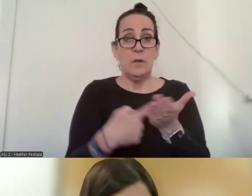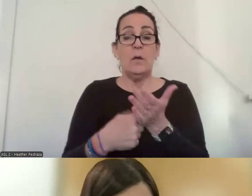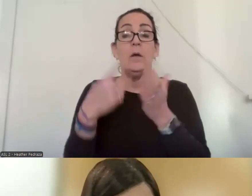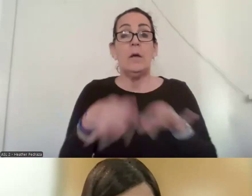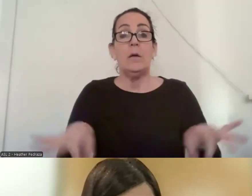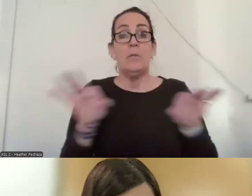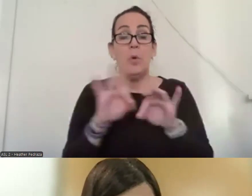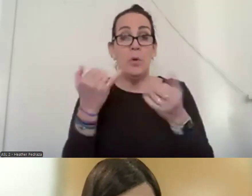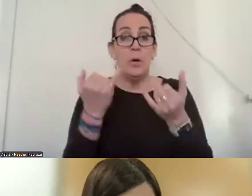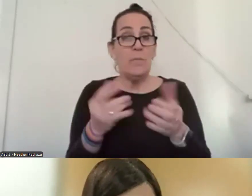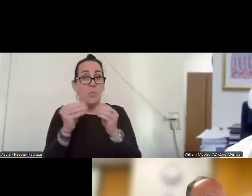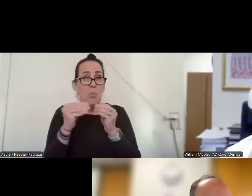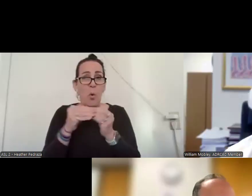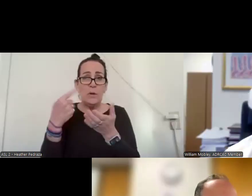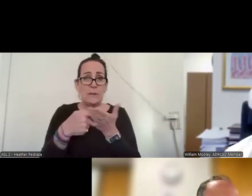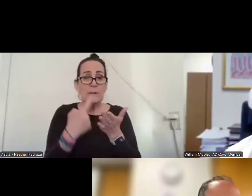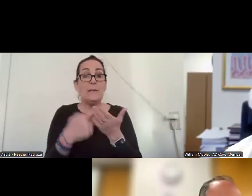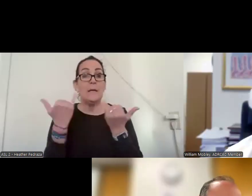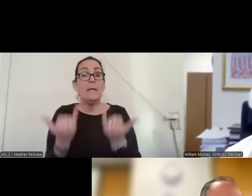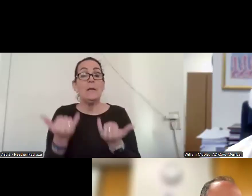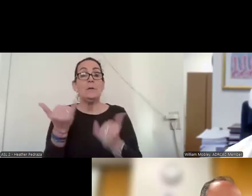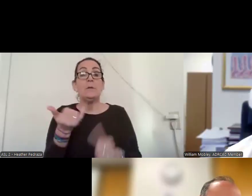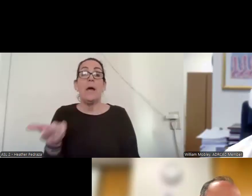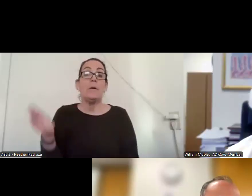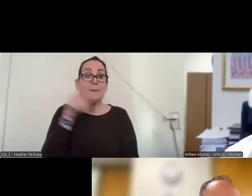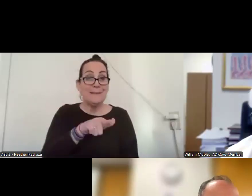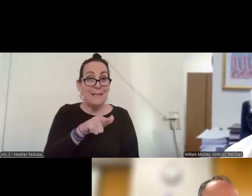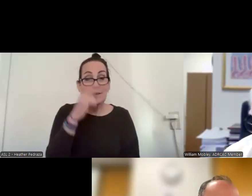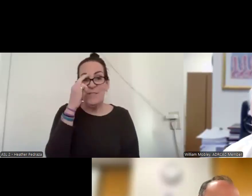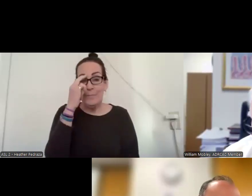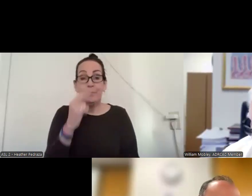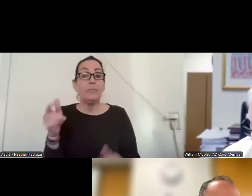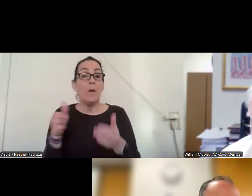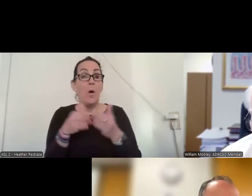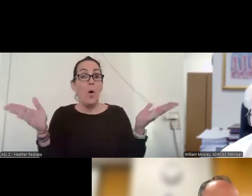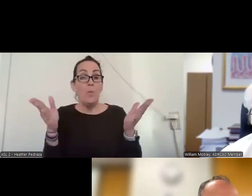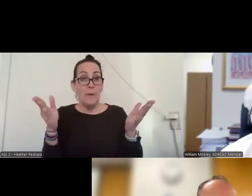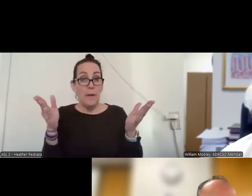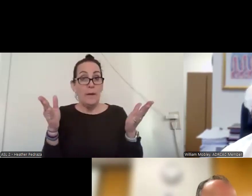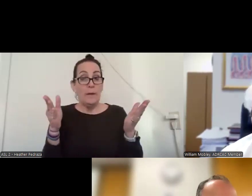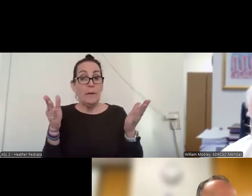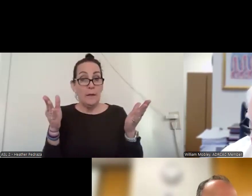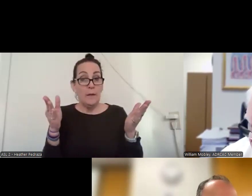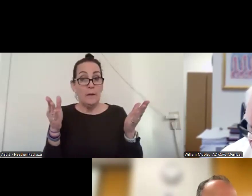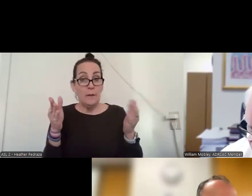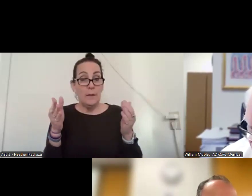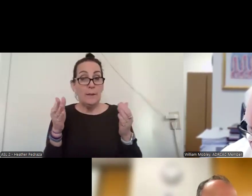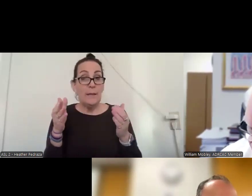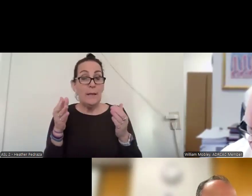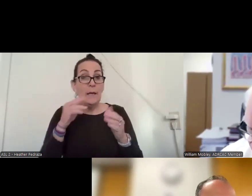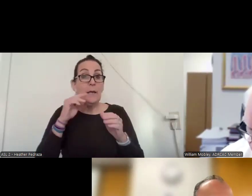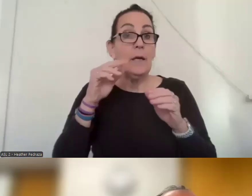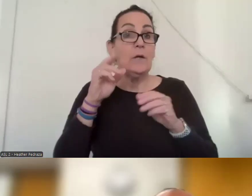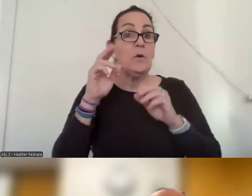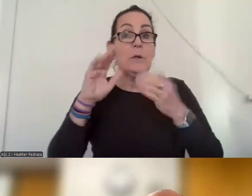I want to pivot and transition. I'd like to open up the floor to hear the community members